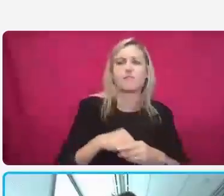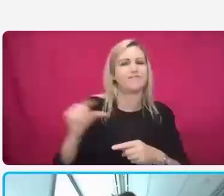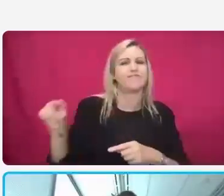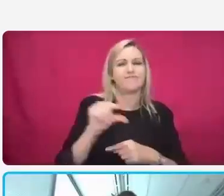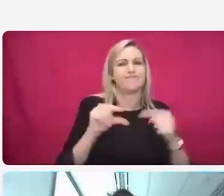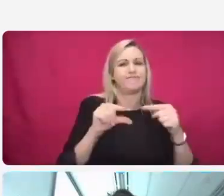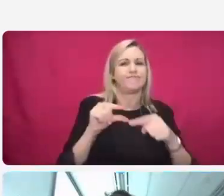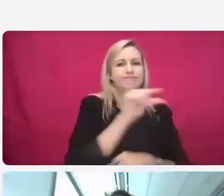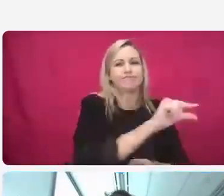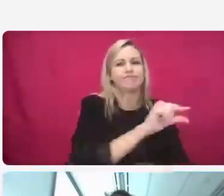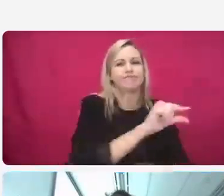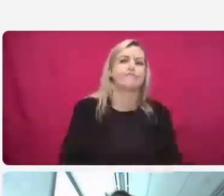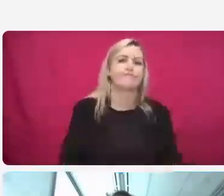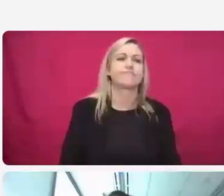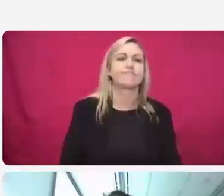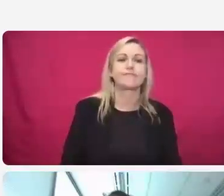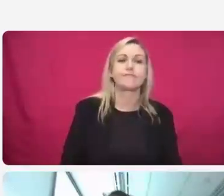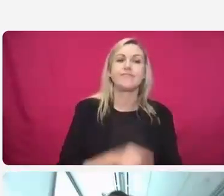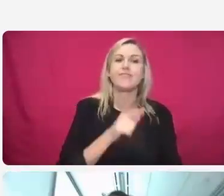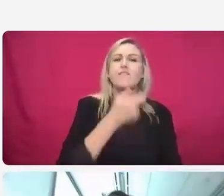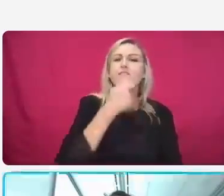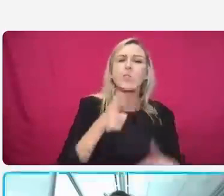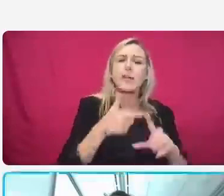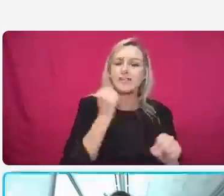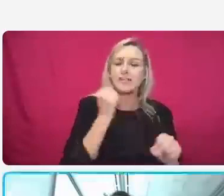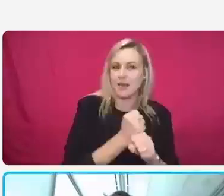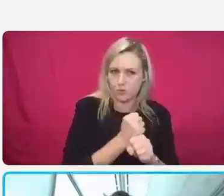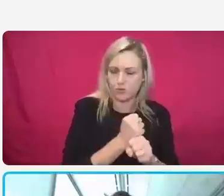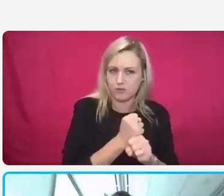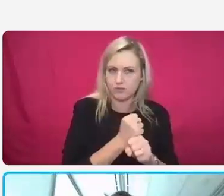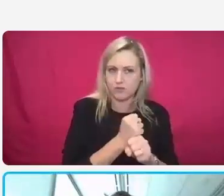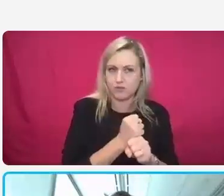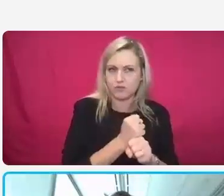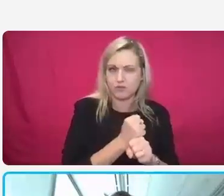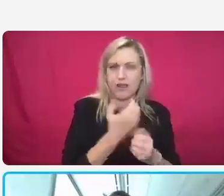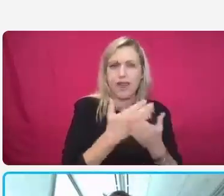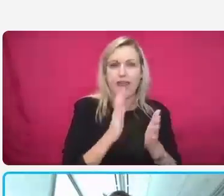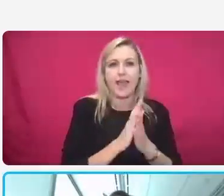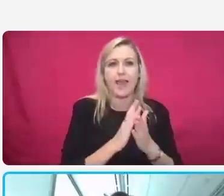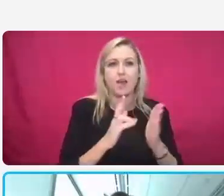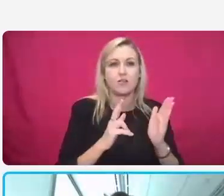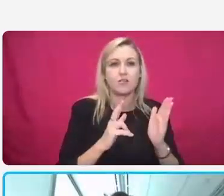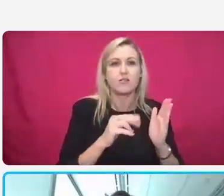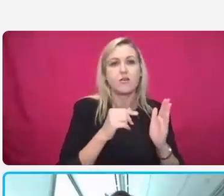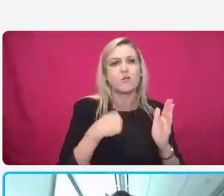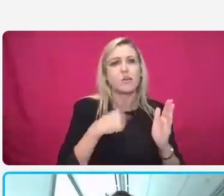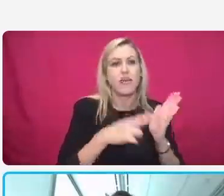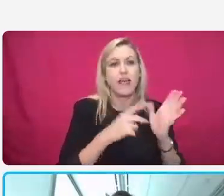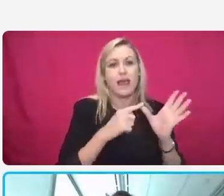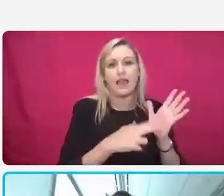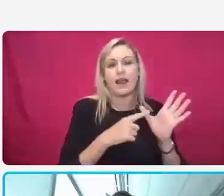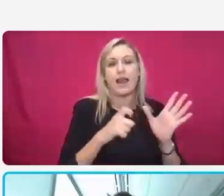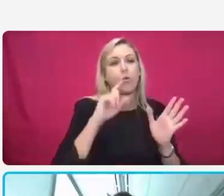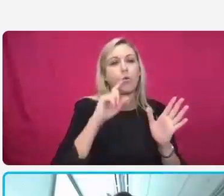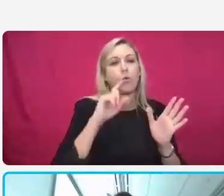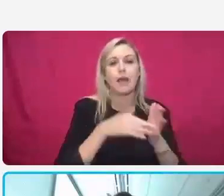The scenarios on this slide and the ones to follow are provided to illustrate the effect of AN-ACC for different types of facilities and for residents with different